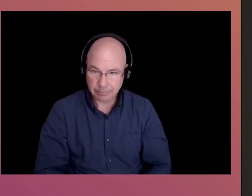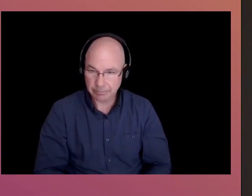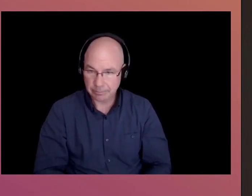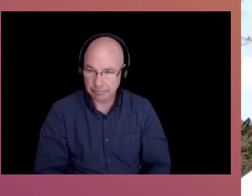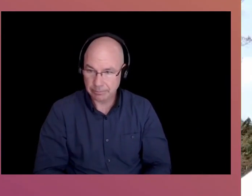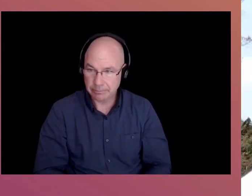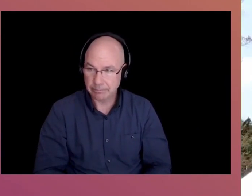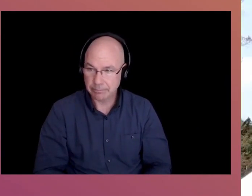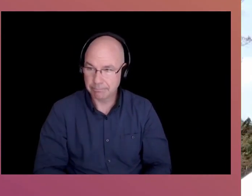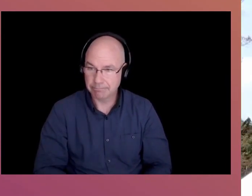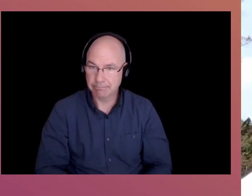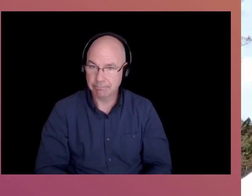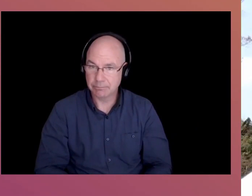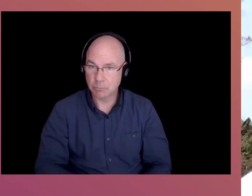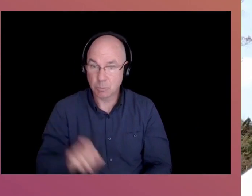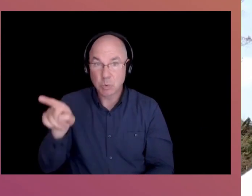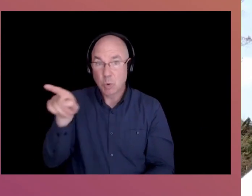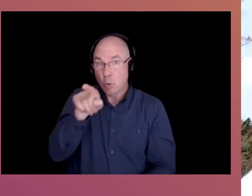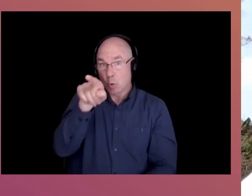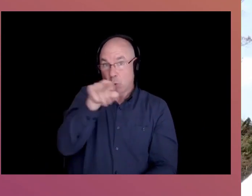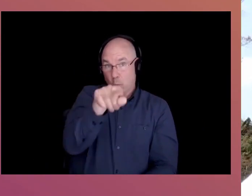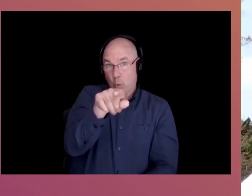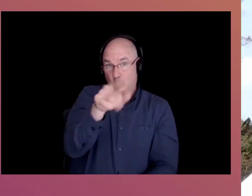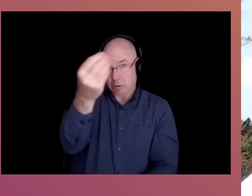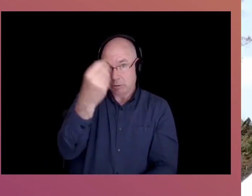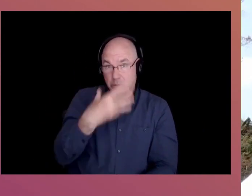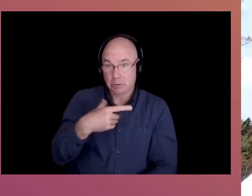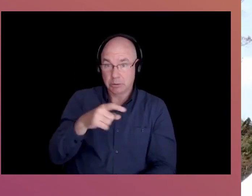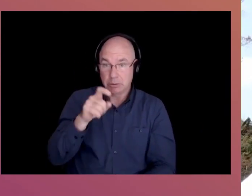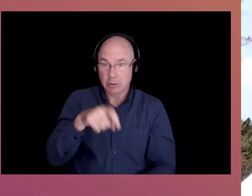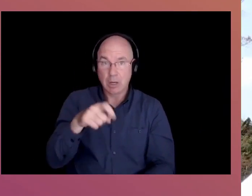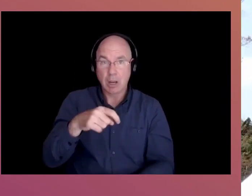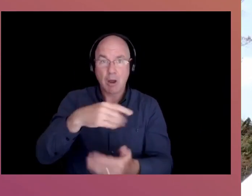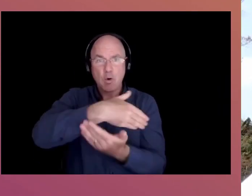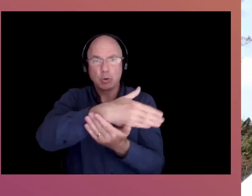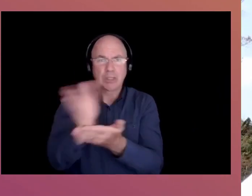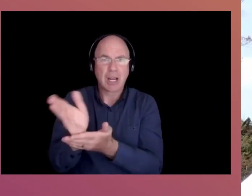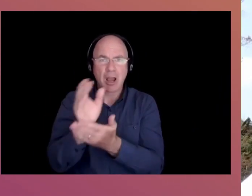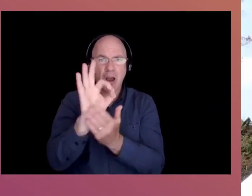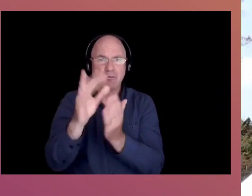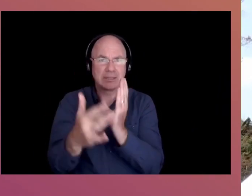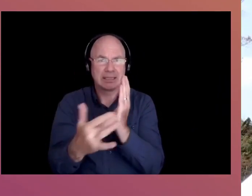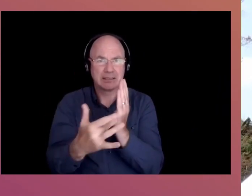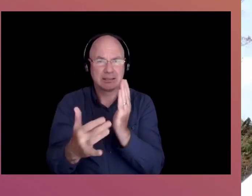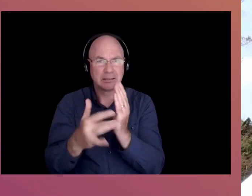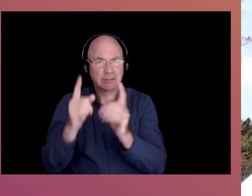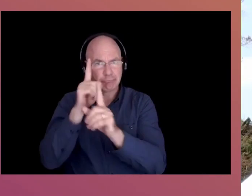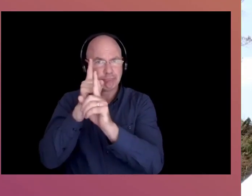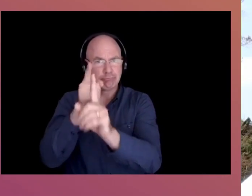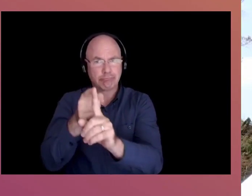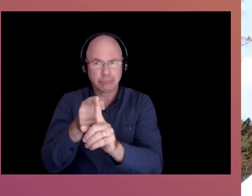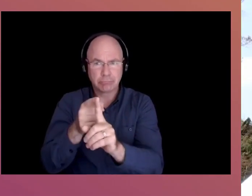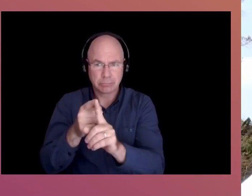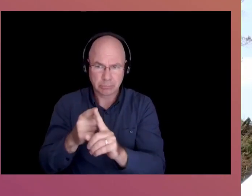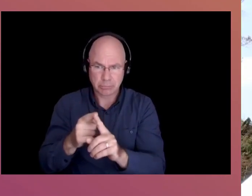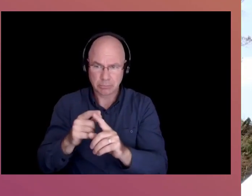You mentioned you need full spectrum of technologies to achieve the real world accessibility,